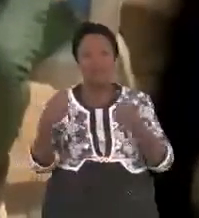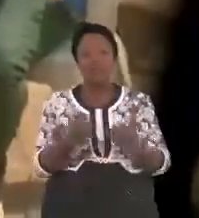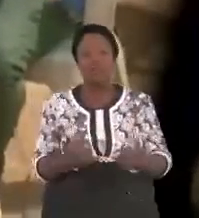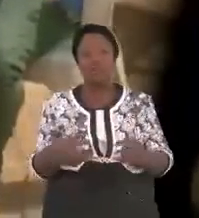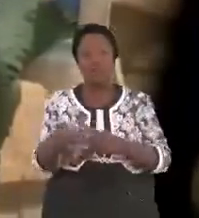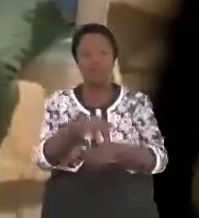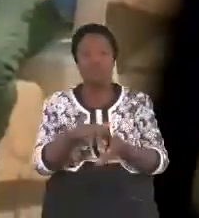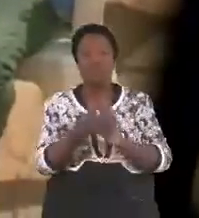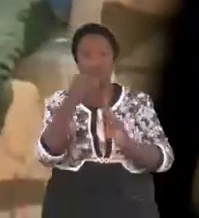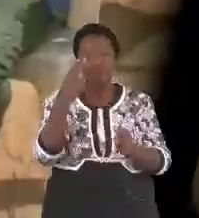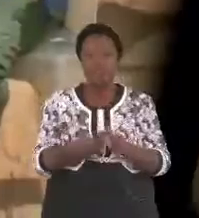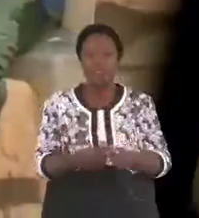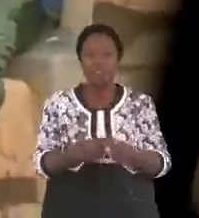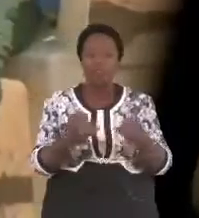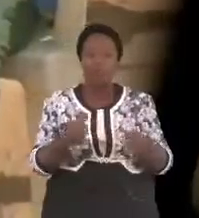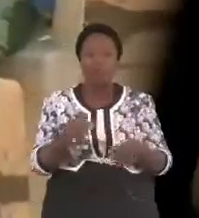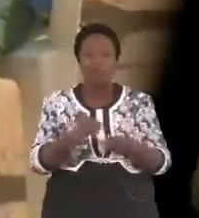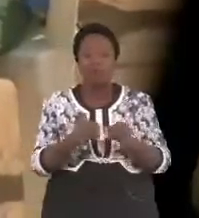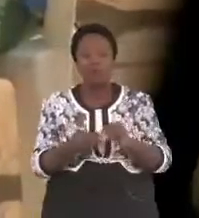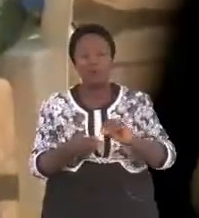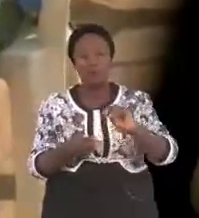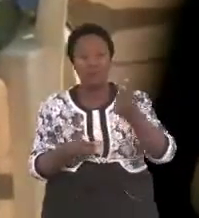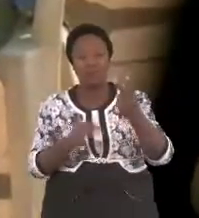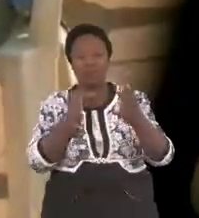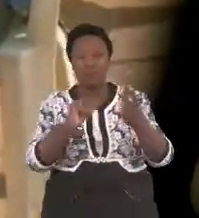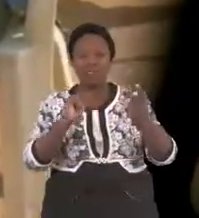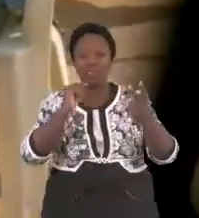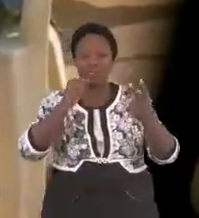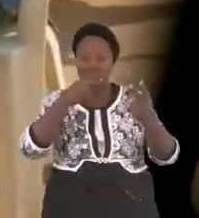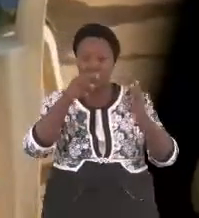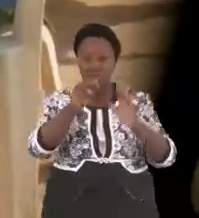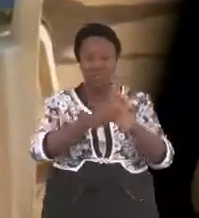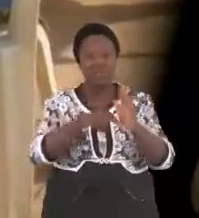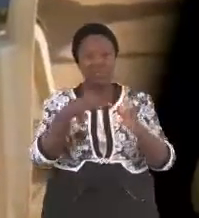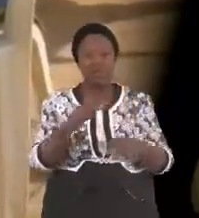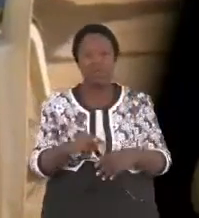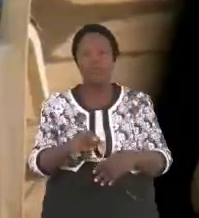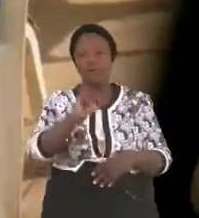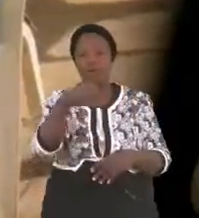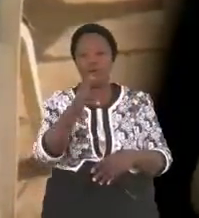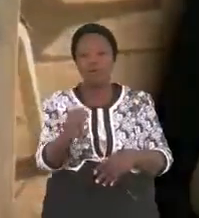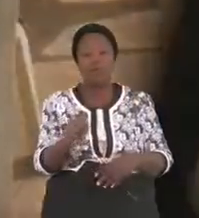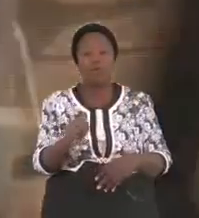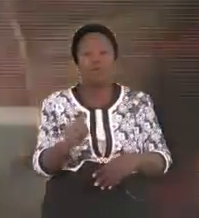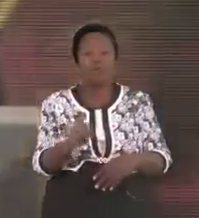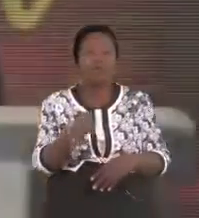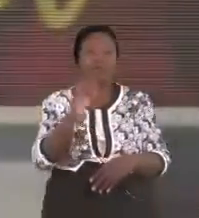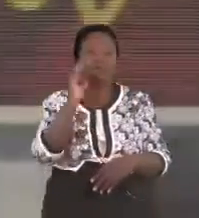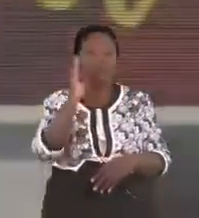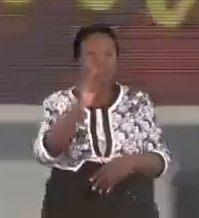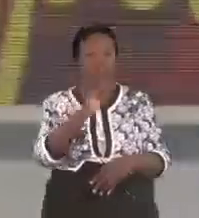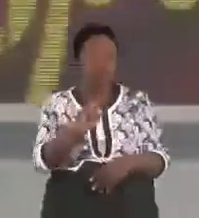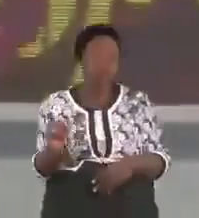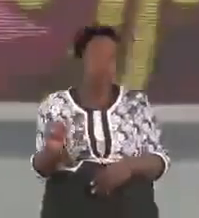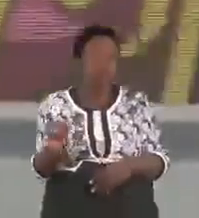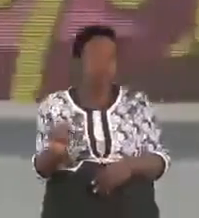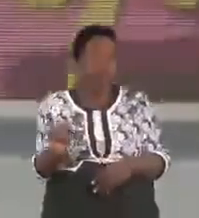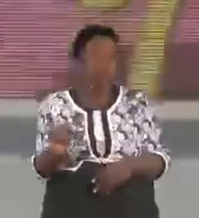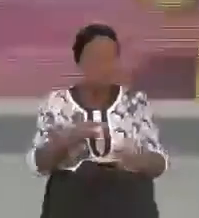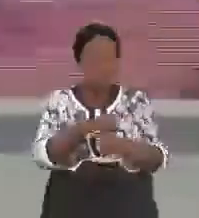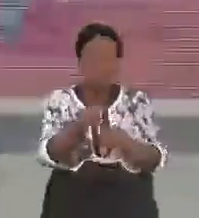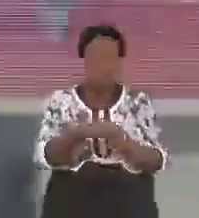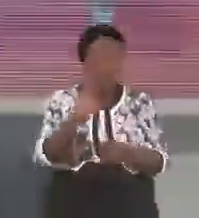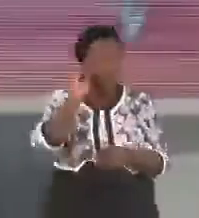fancy of john's administration john when he came and he ministered he